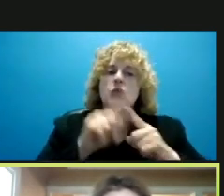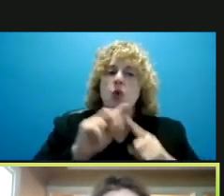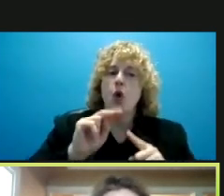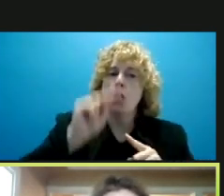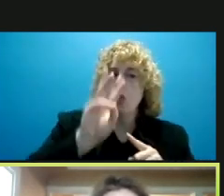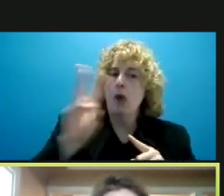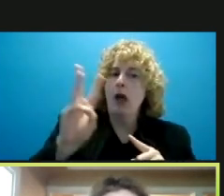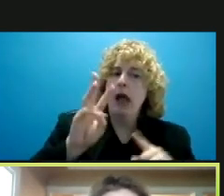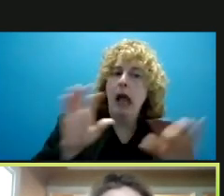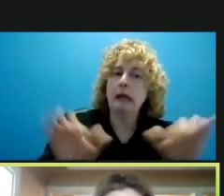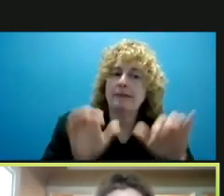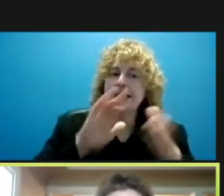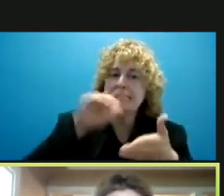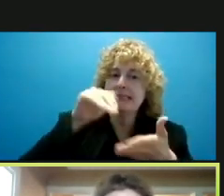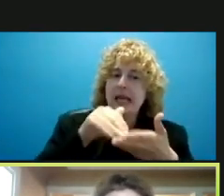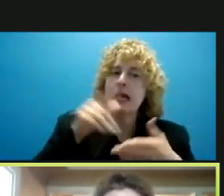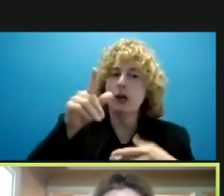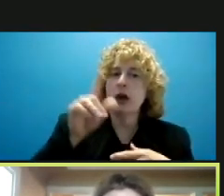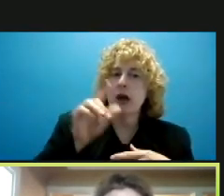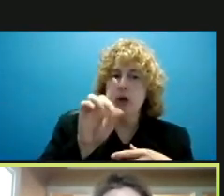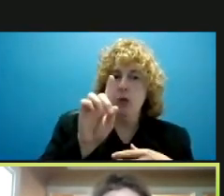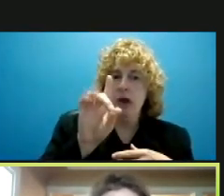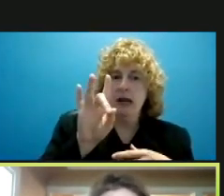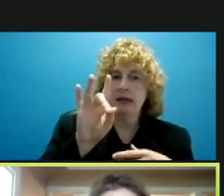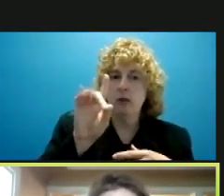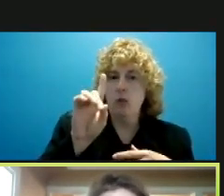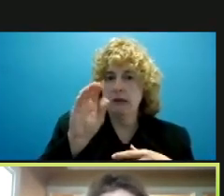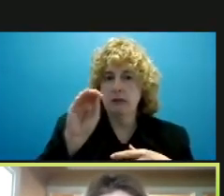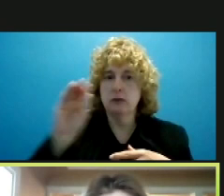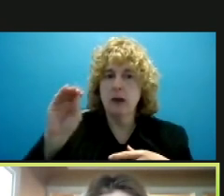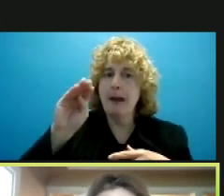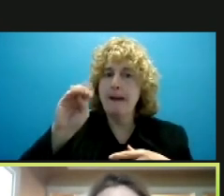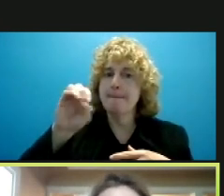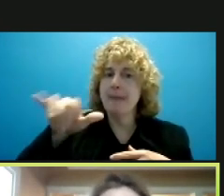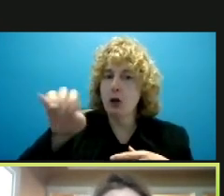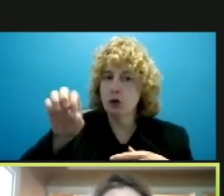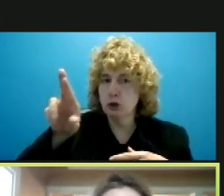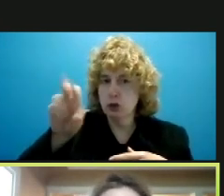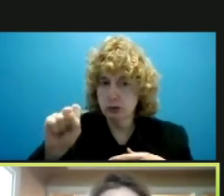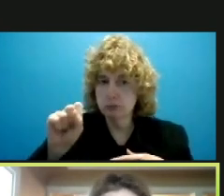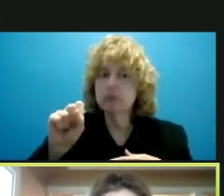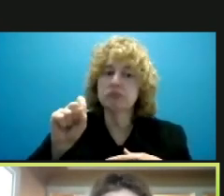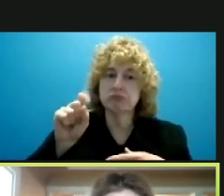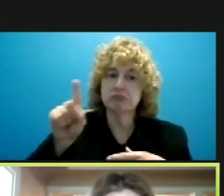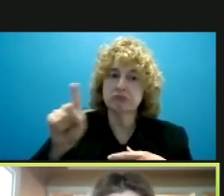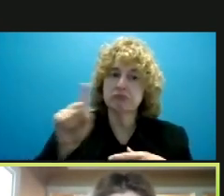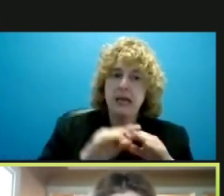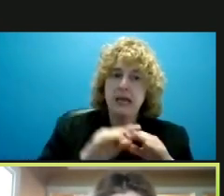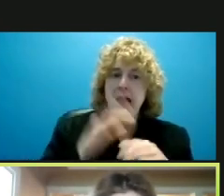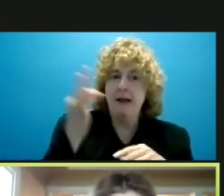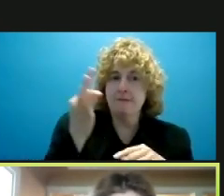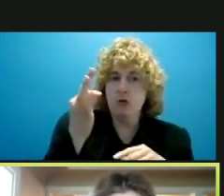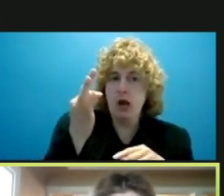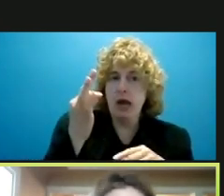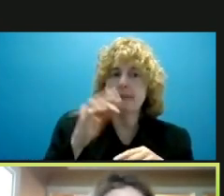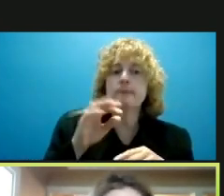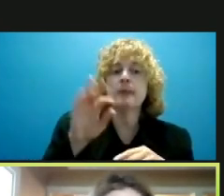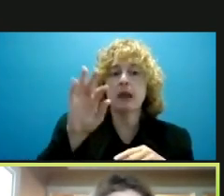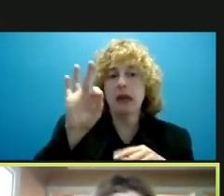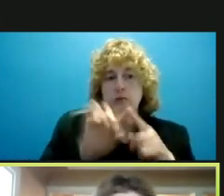or the Straight Gate International Church, which is a new drive-through location. Both are offering the Johnson & Johnson vaccine.